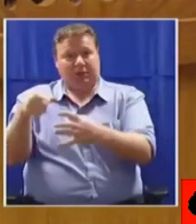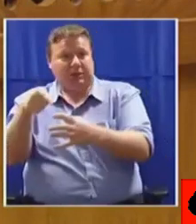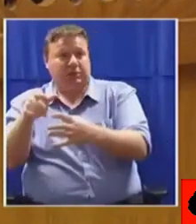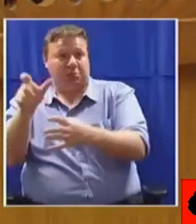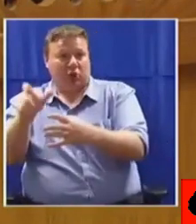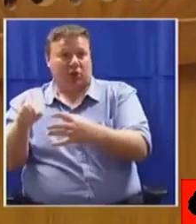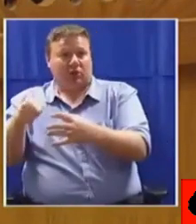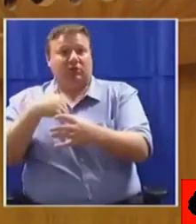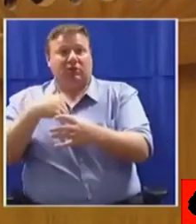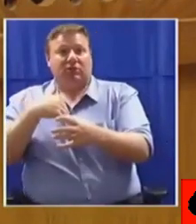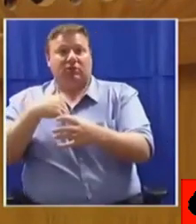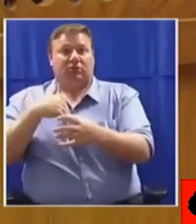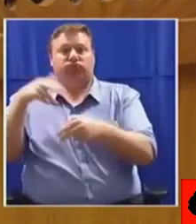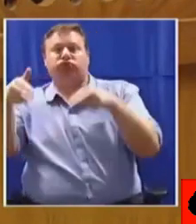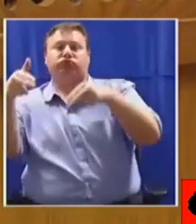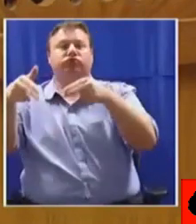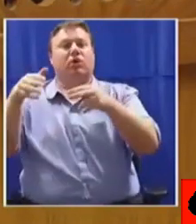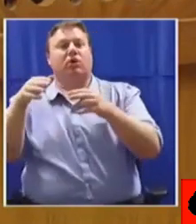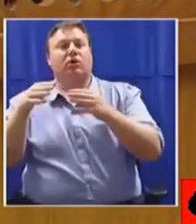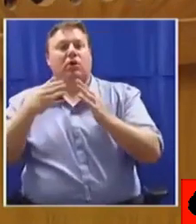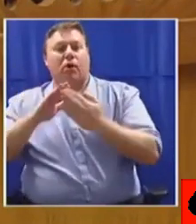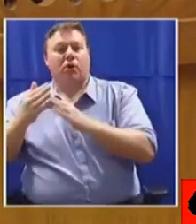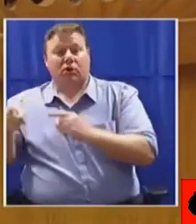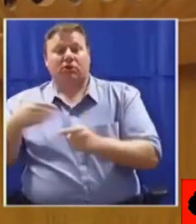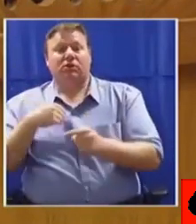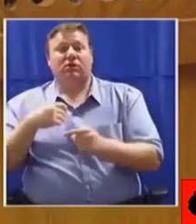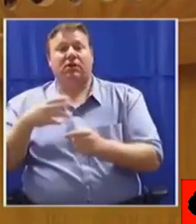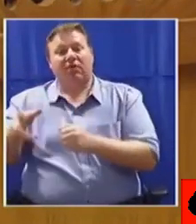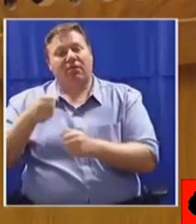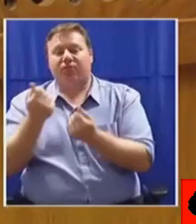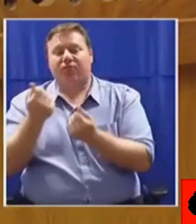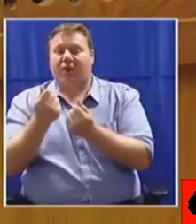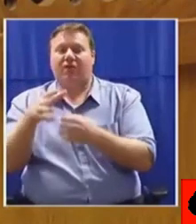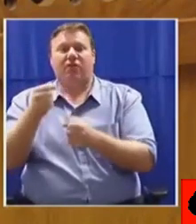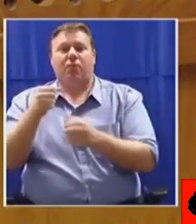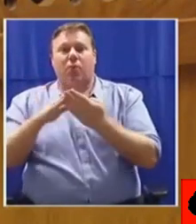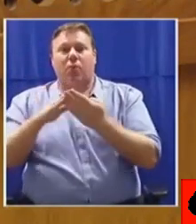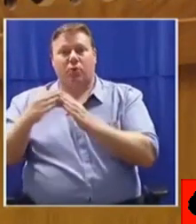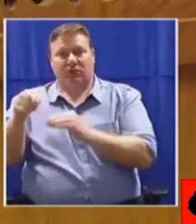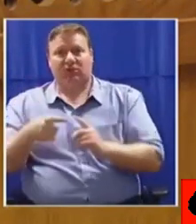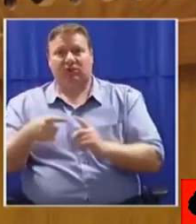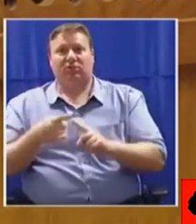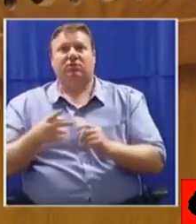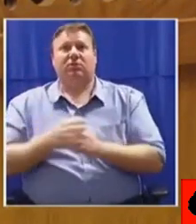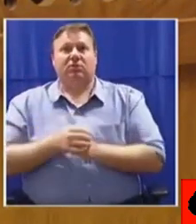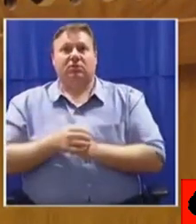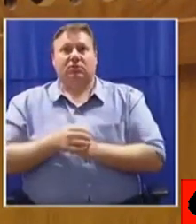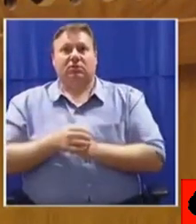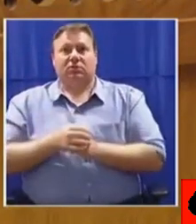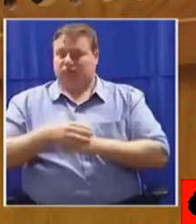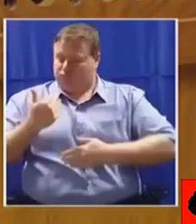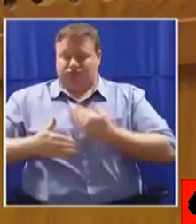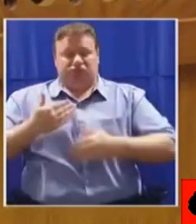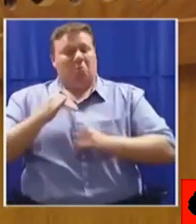community hostage. And he extorts money from this community, and he's just wreaking havoc. And